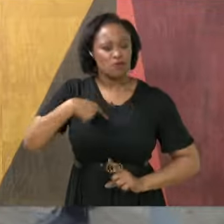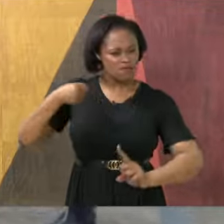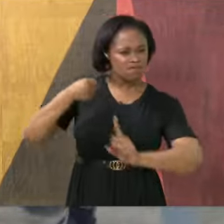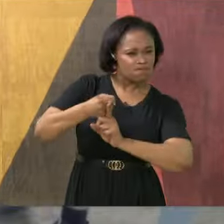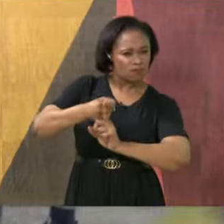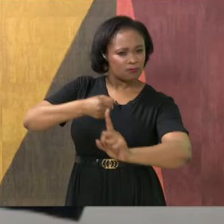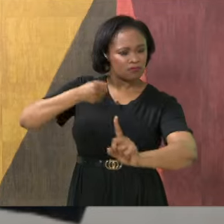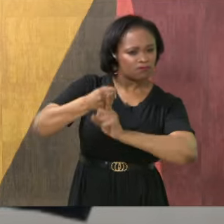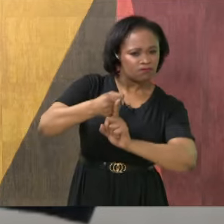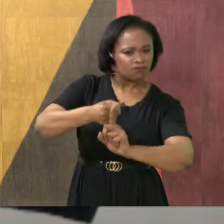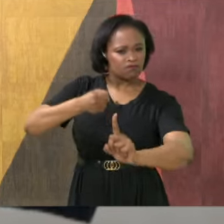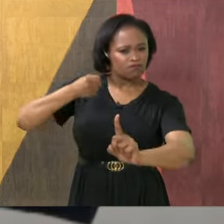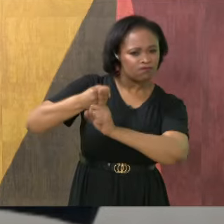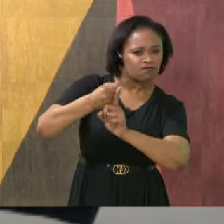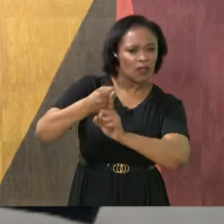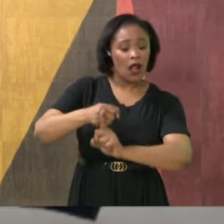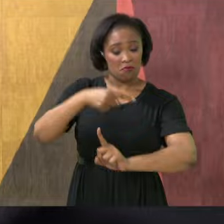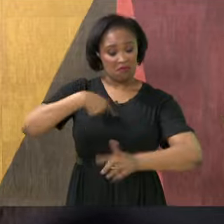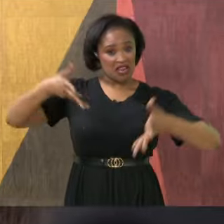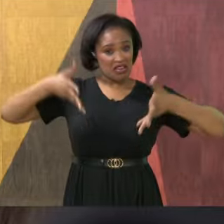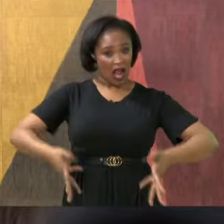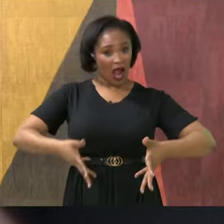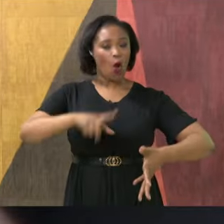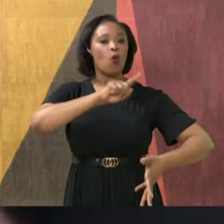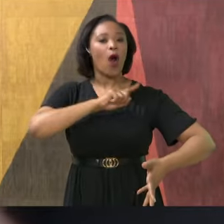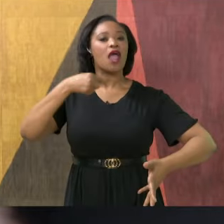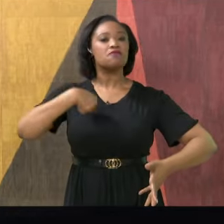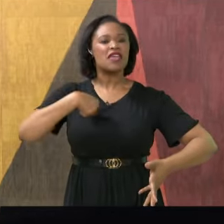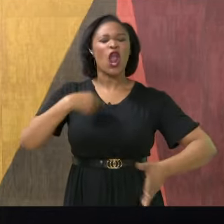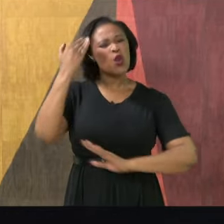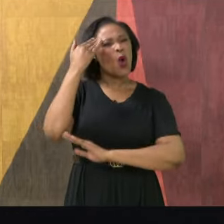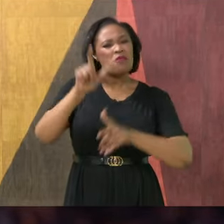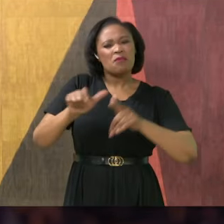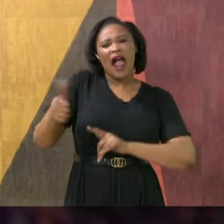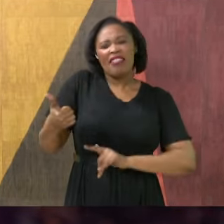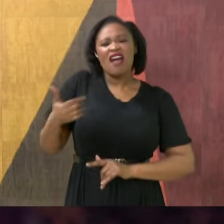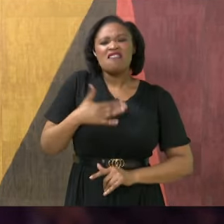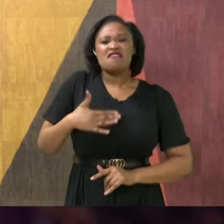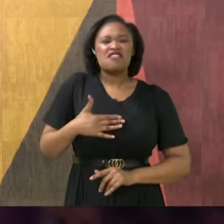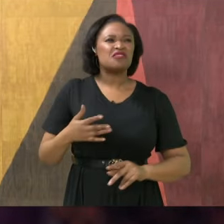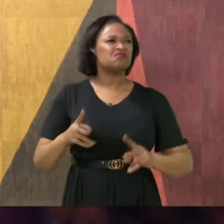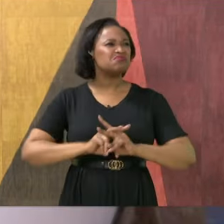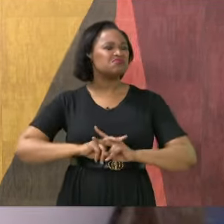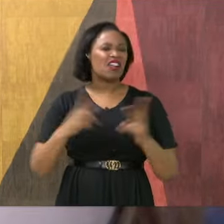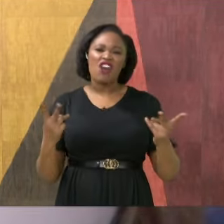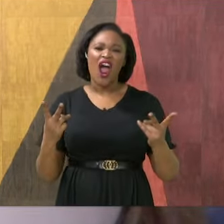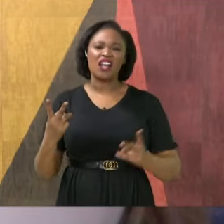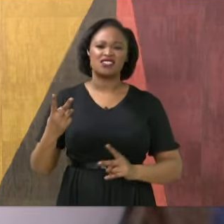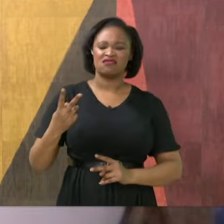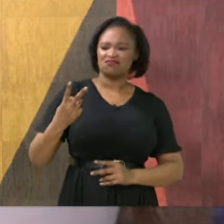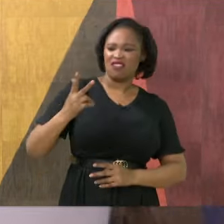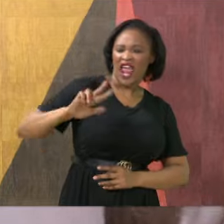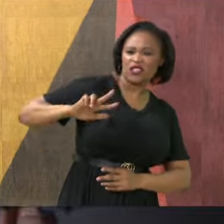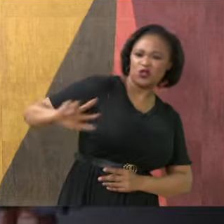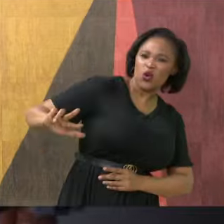The reason that I was here was for myself and for others who have felt the same way. Yeah. Of feeling different and excluded. And